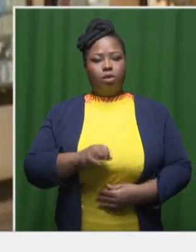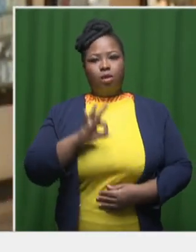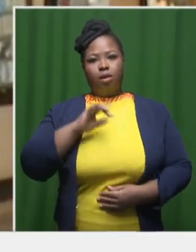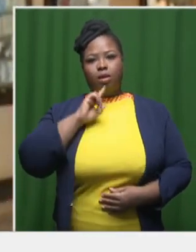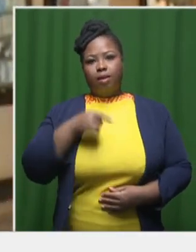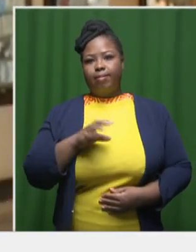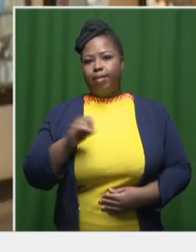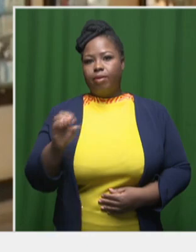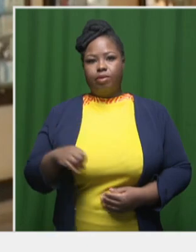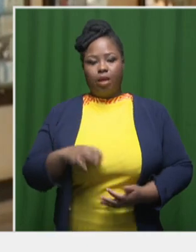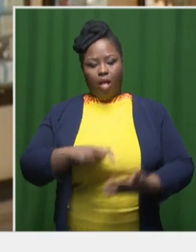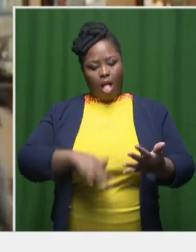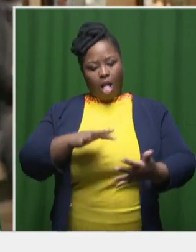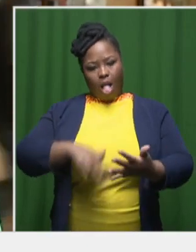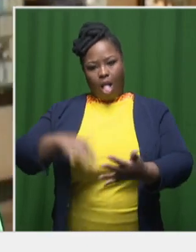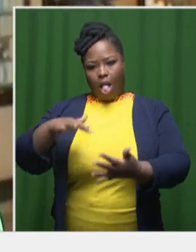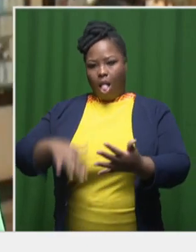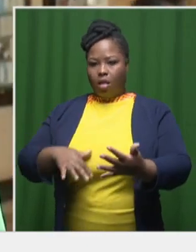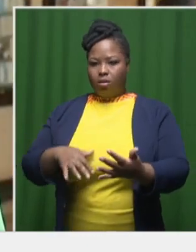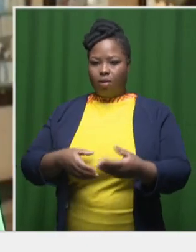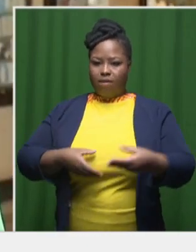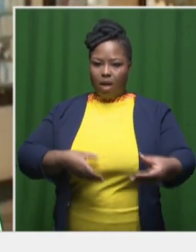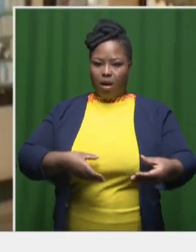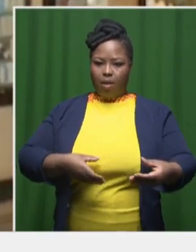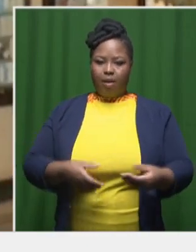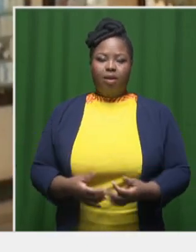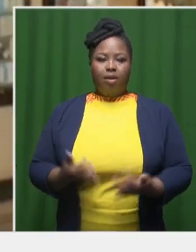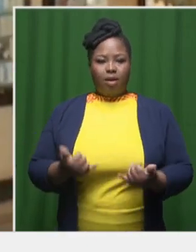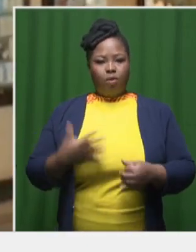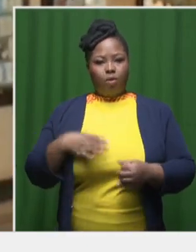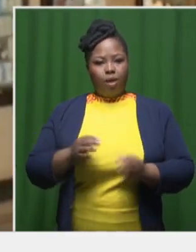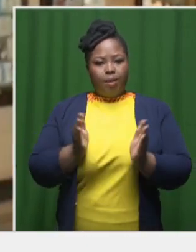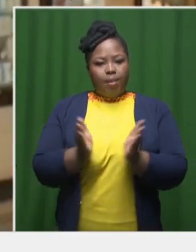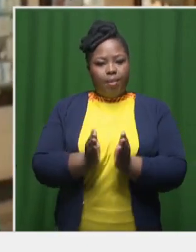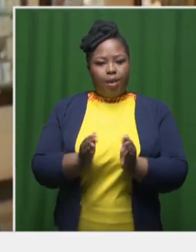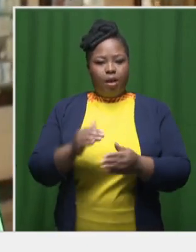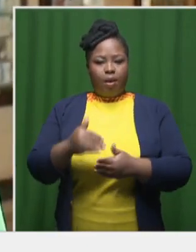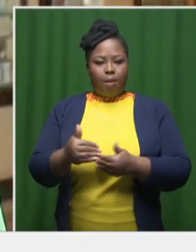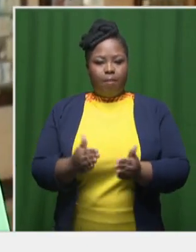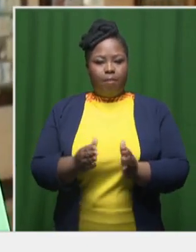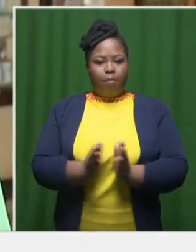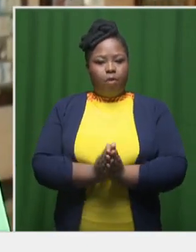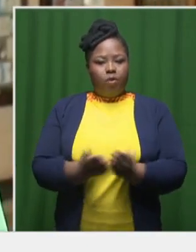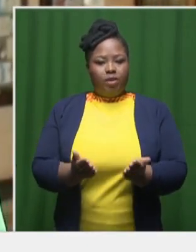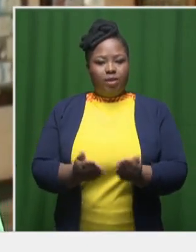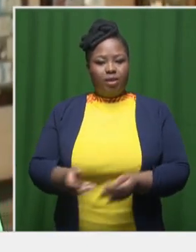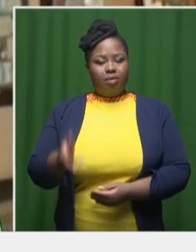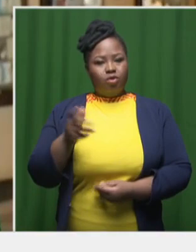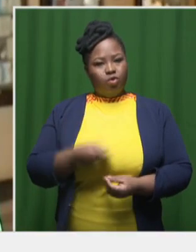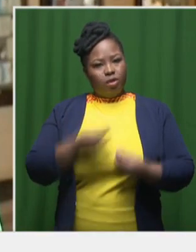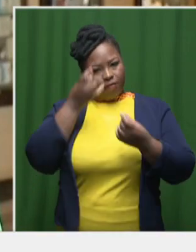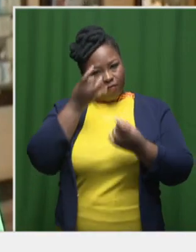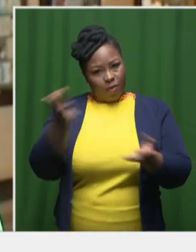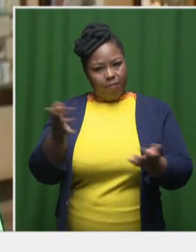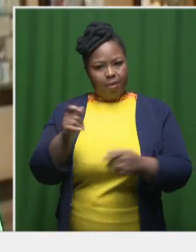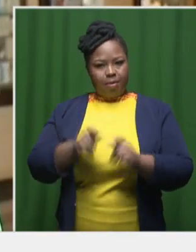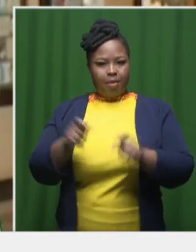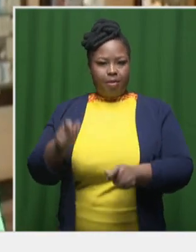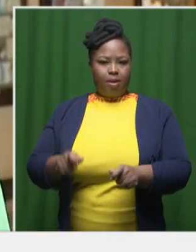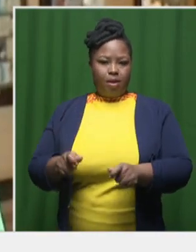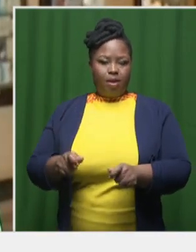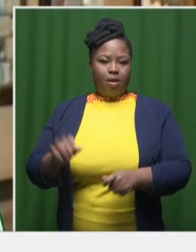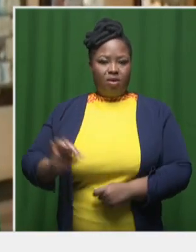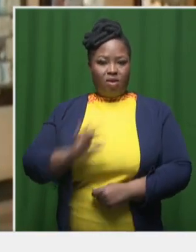is going to read that. So we've been working on producing material, booklets and presentations which take the core messages for